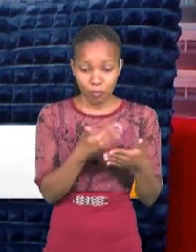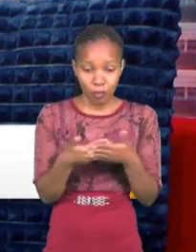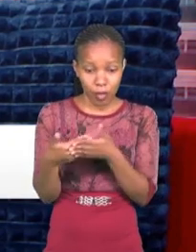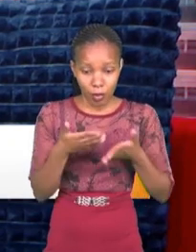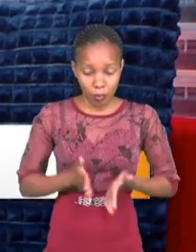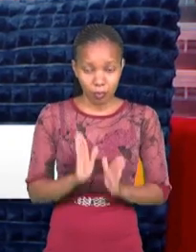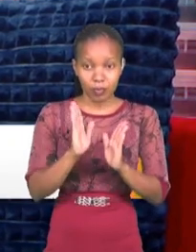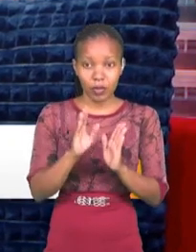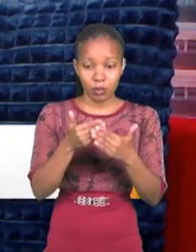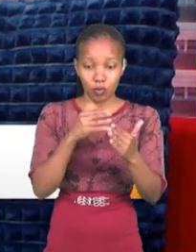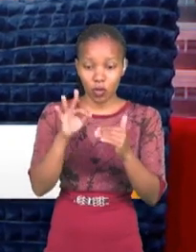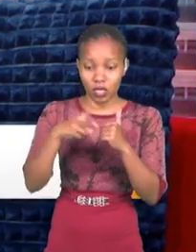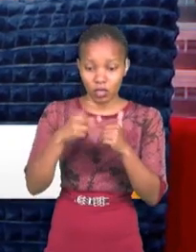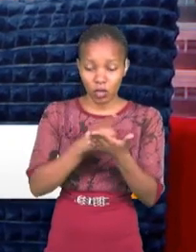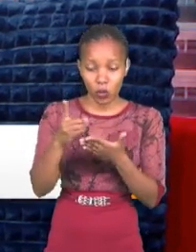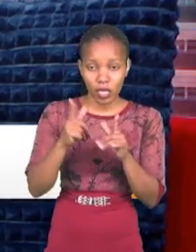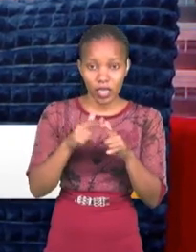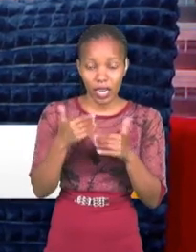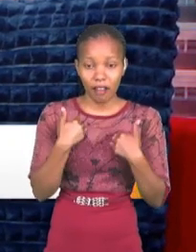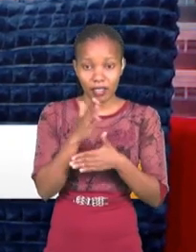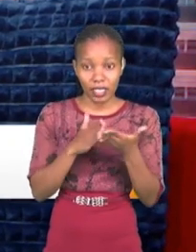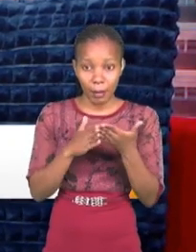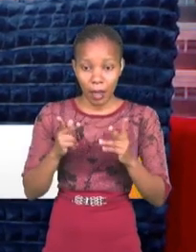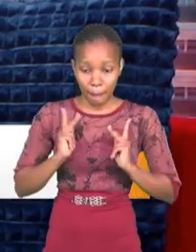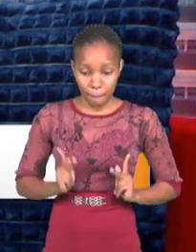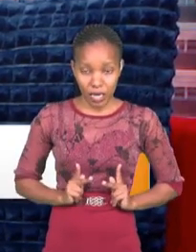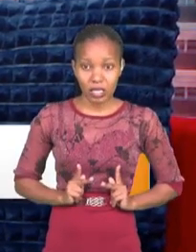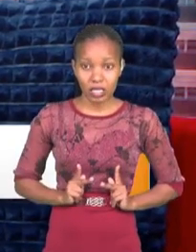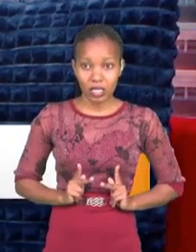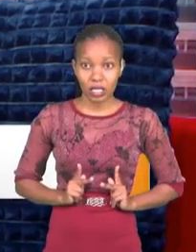before 37 weeks, there are certain organs which are immature,